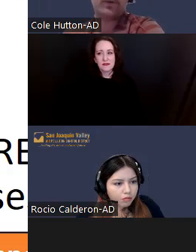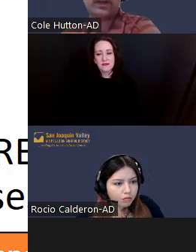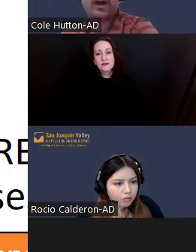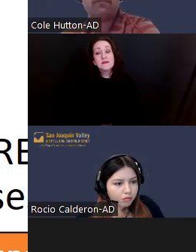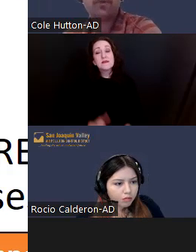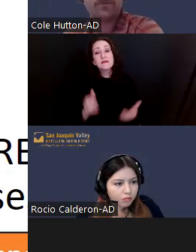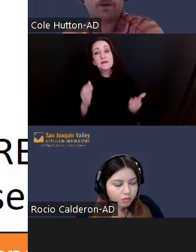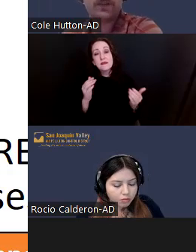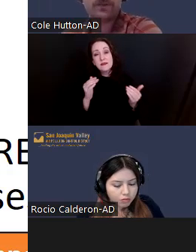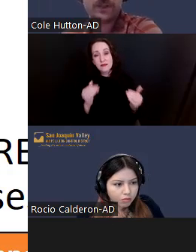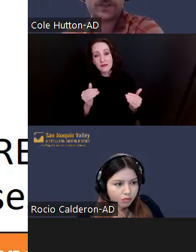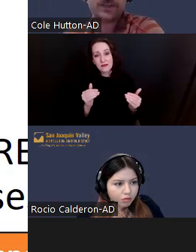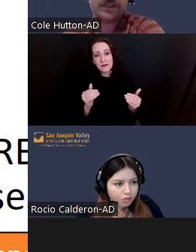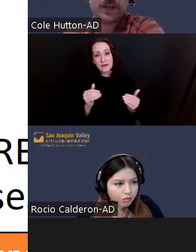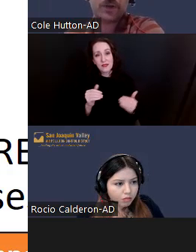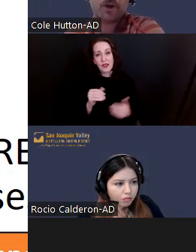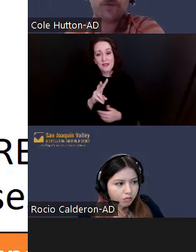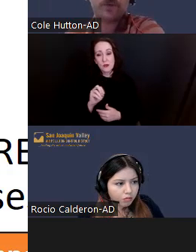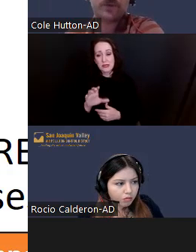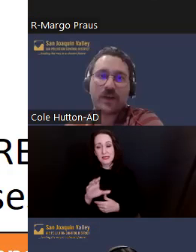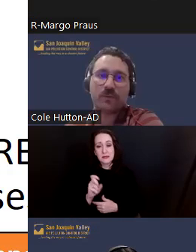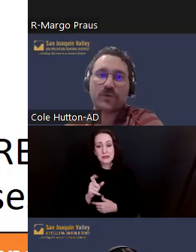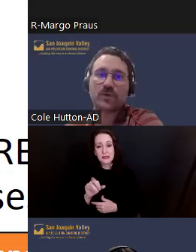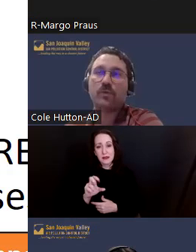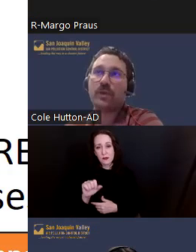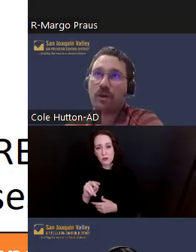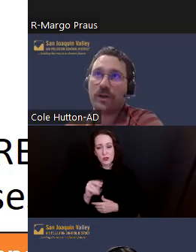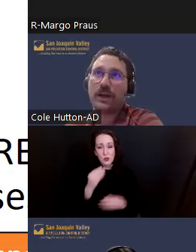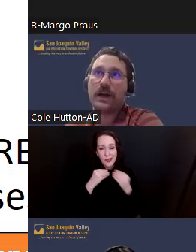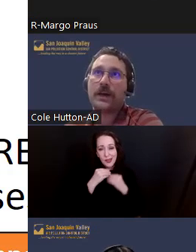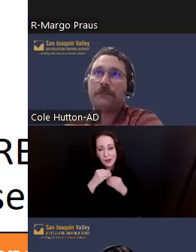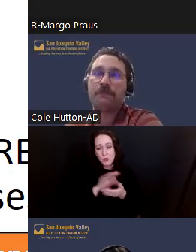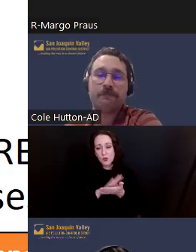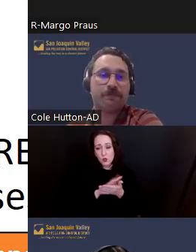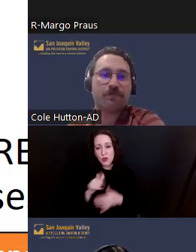And then we moved our VOC speciation over to the edible schoolyard